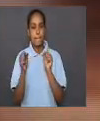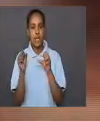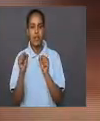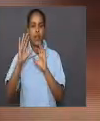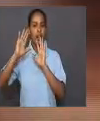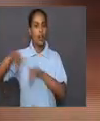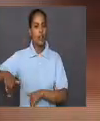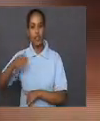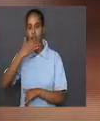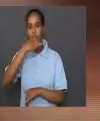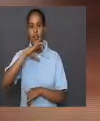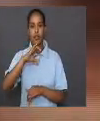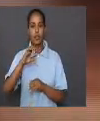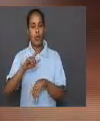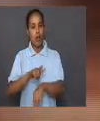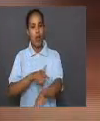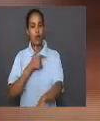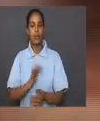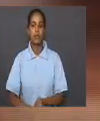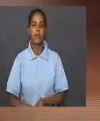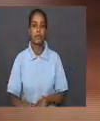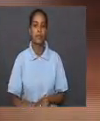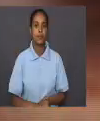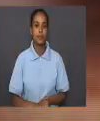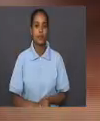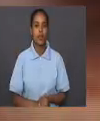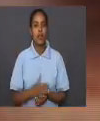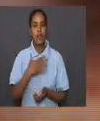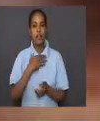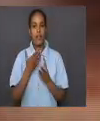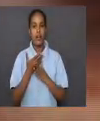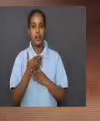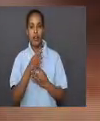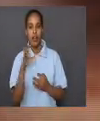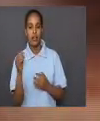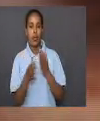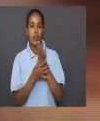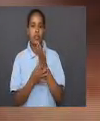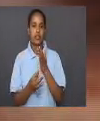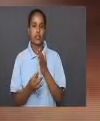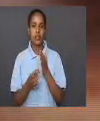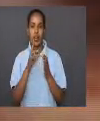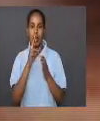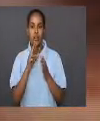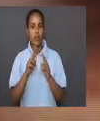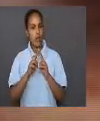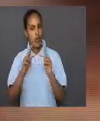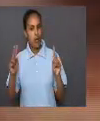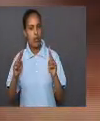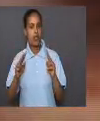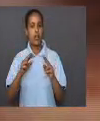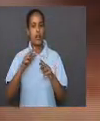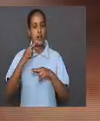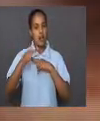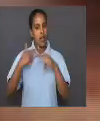been left in the heat for too long. Fats and oils are quite